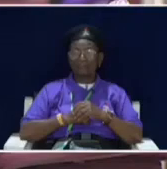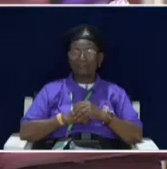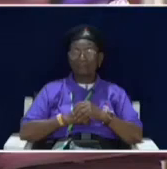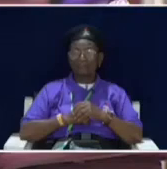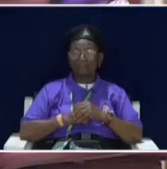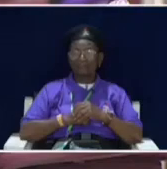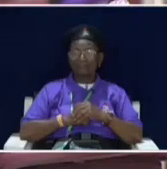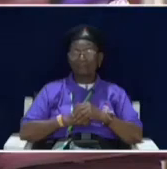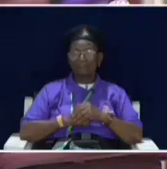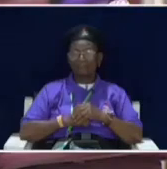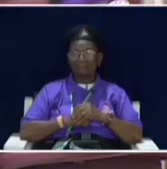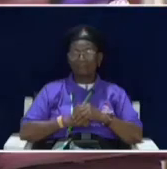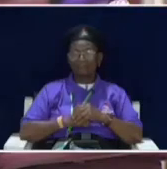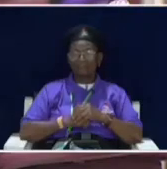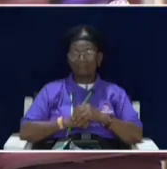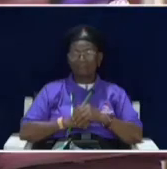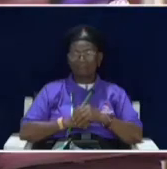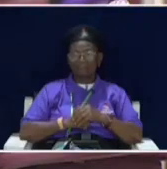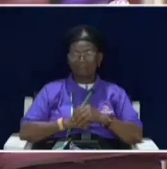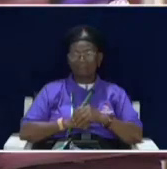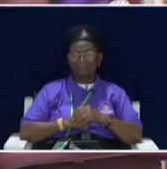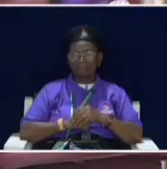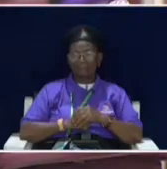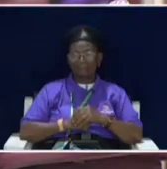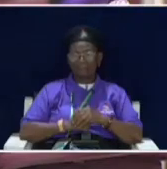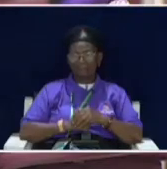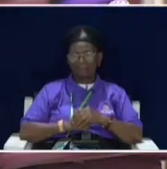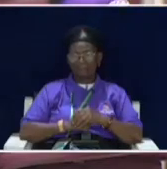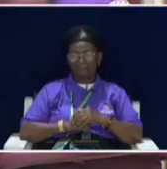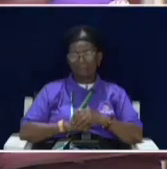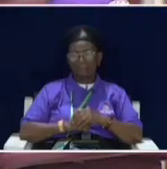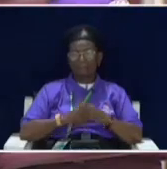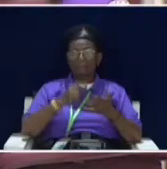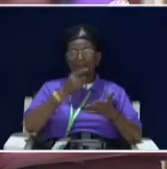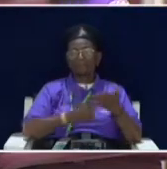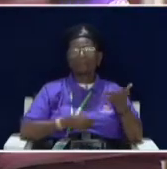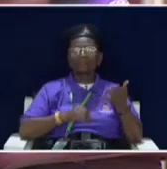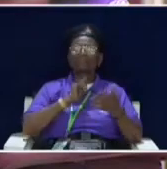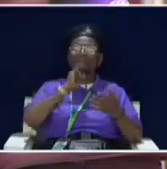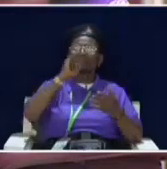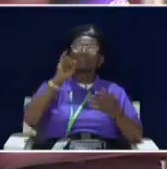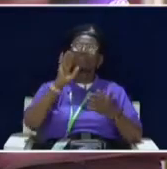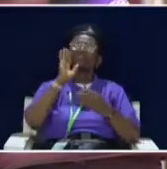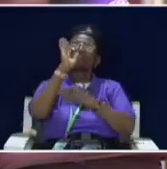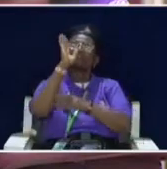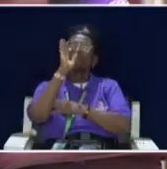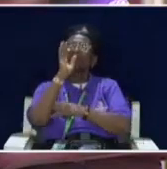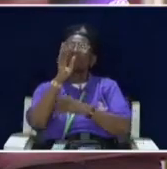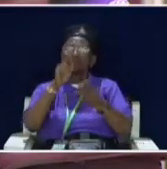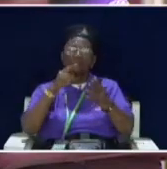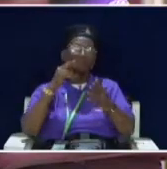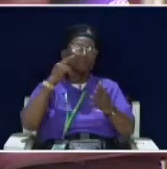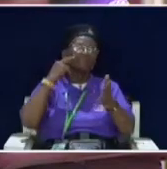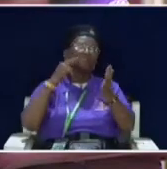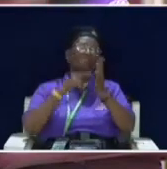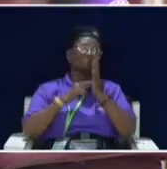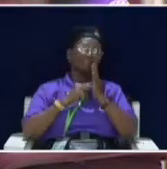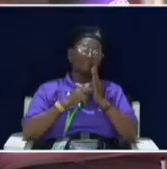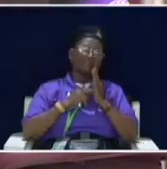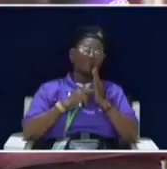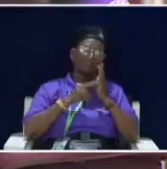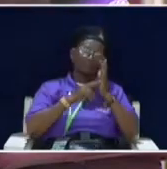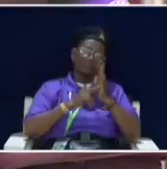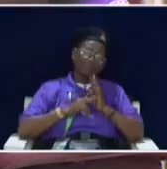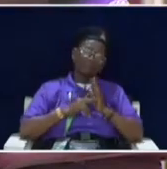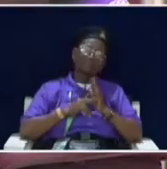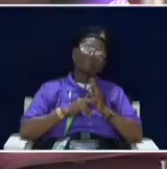What is it that God requires from you? Oh, you may